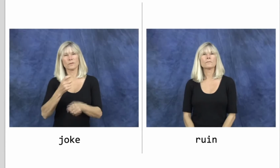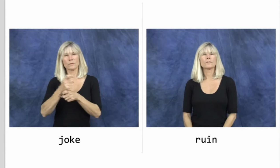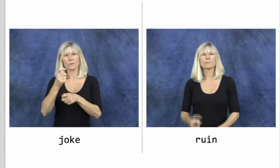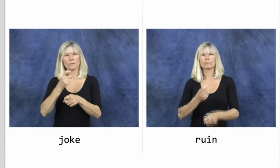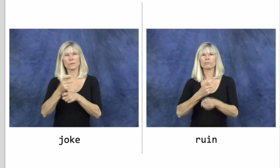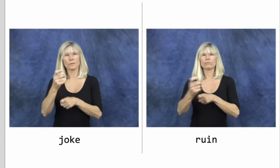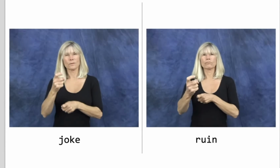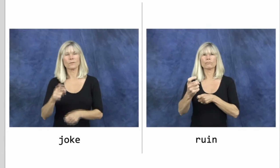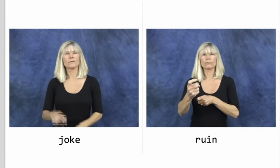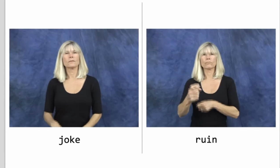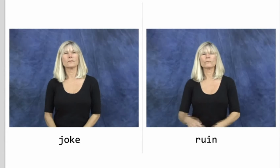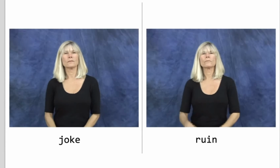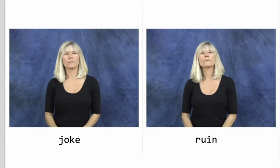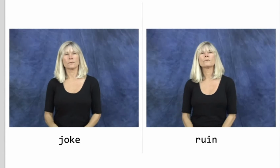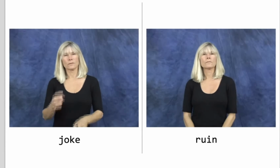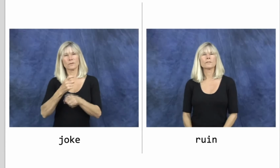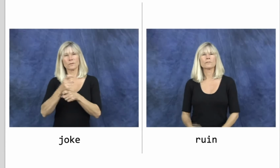brain.